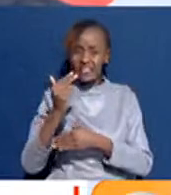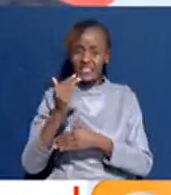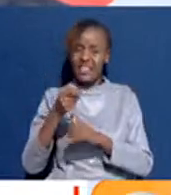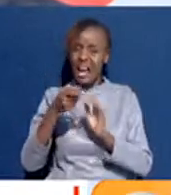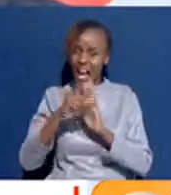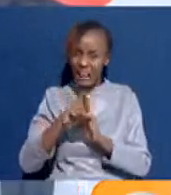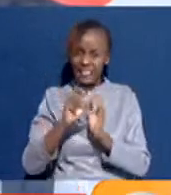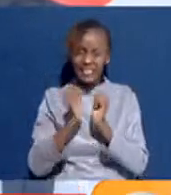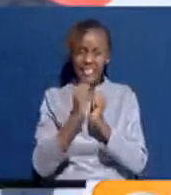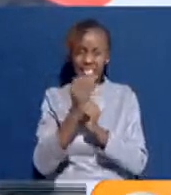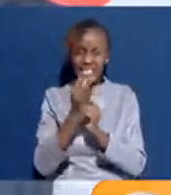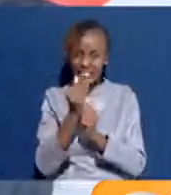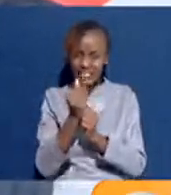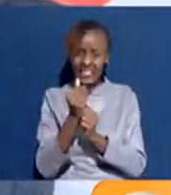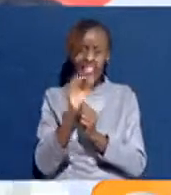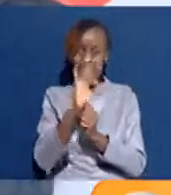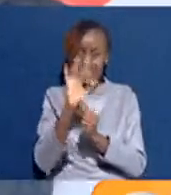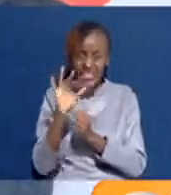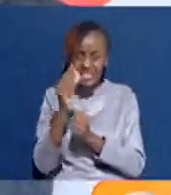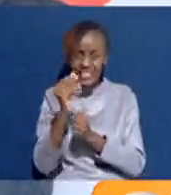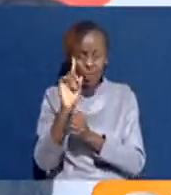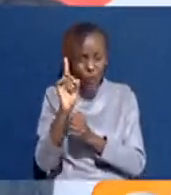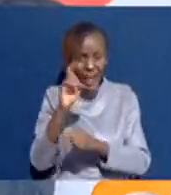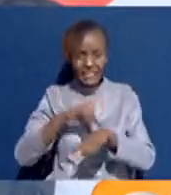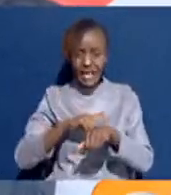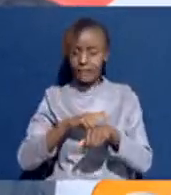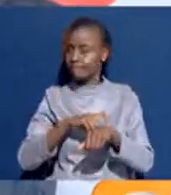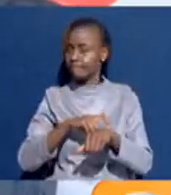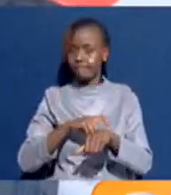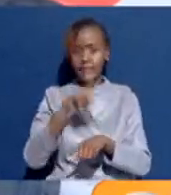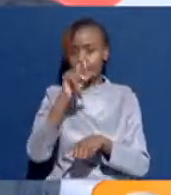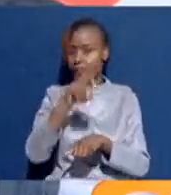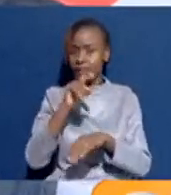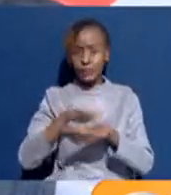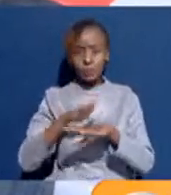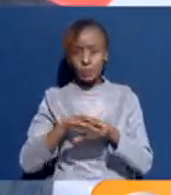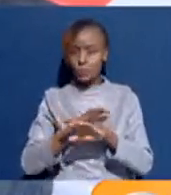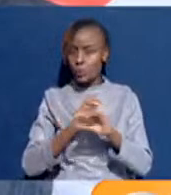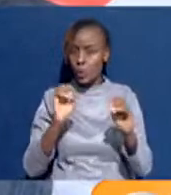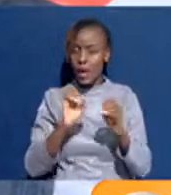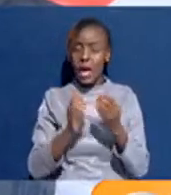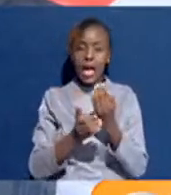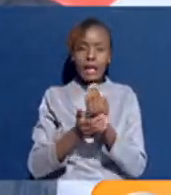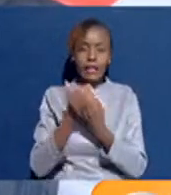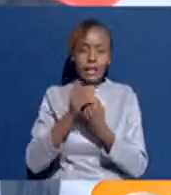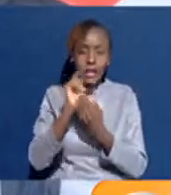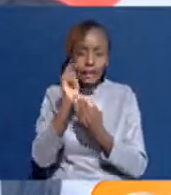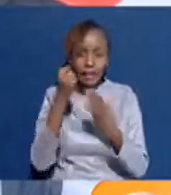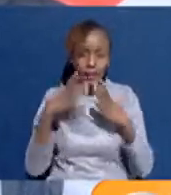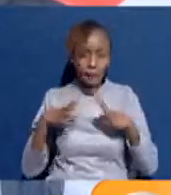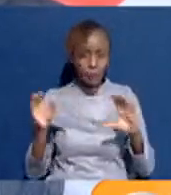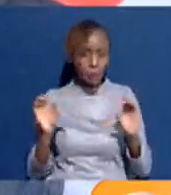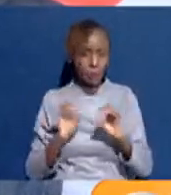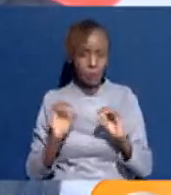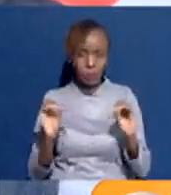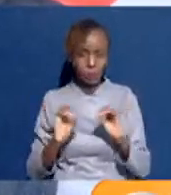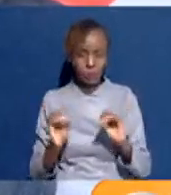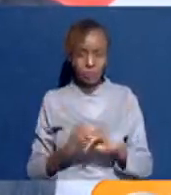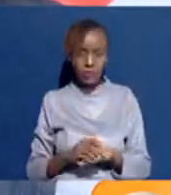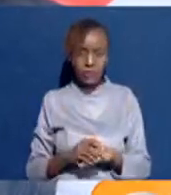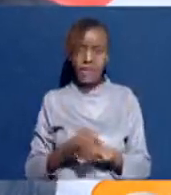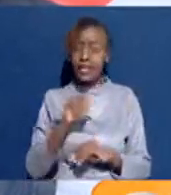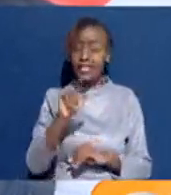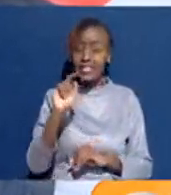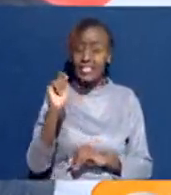totally insensitive. And we notice this is happening when Kenyans are already